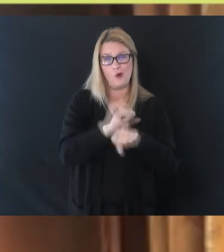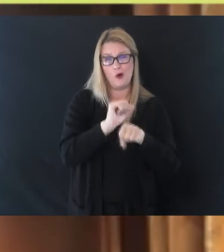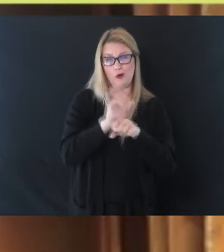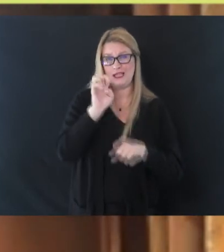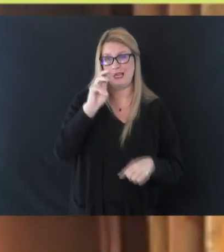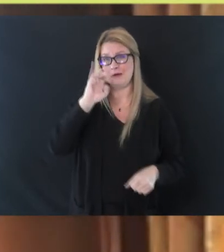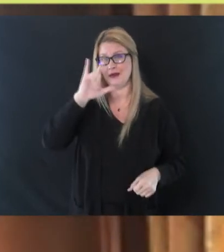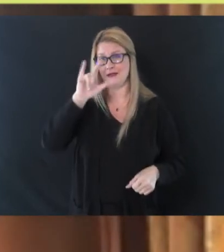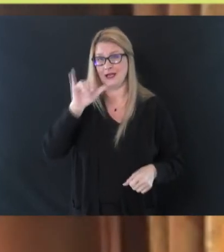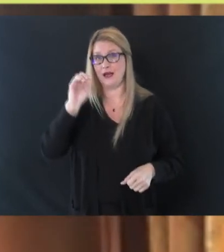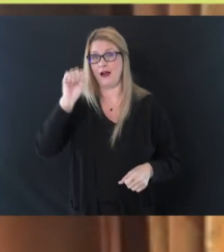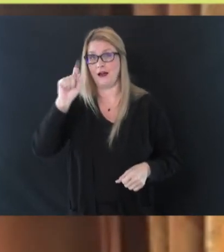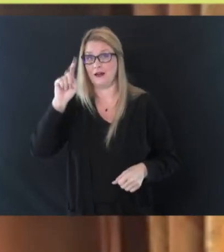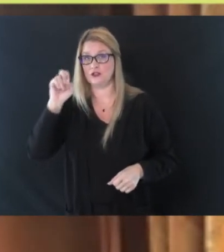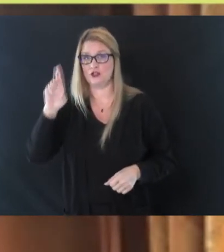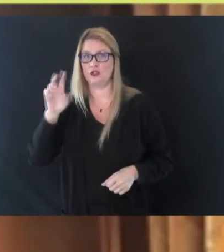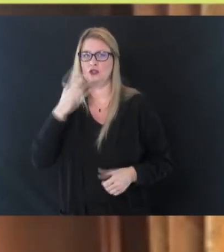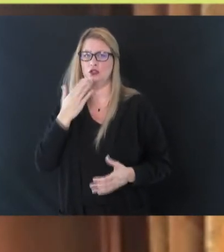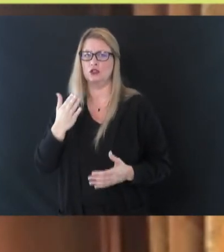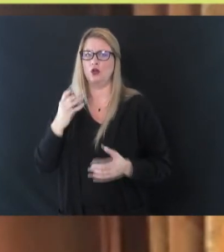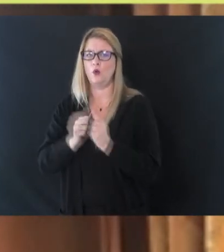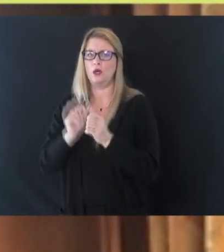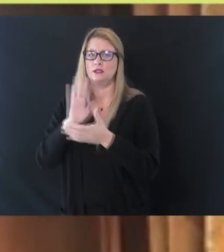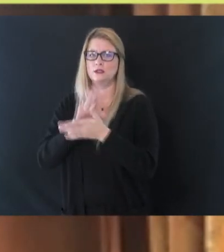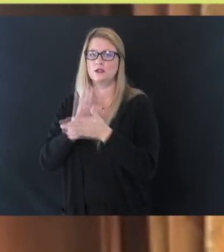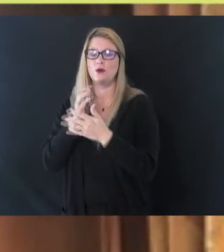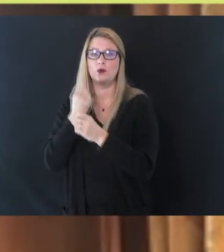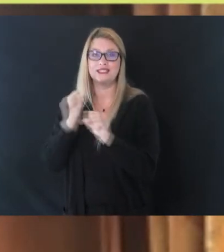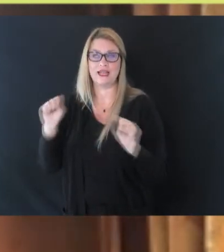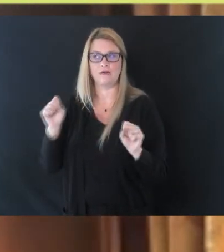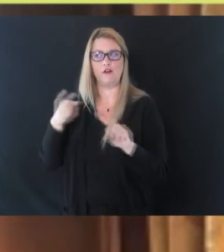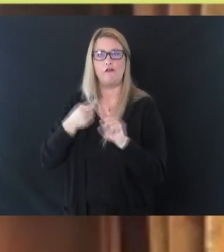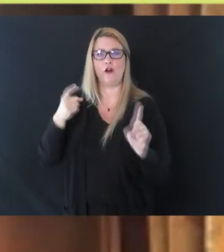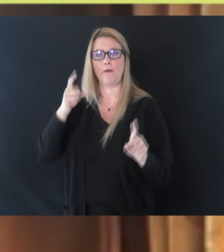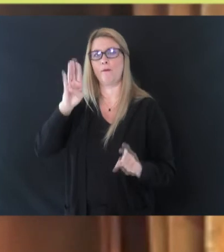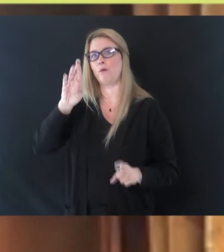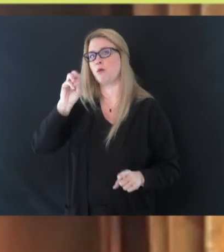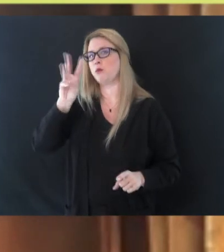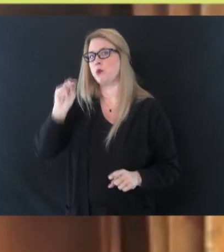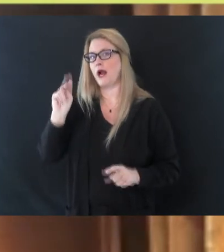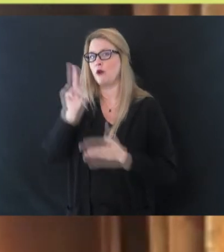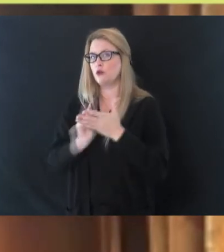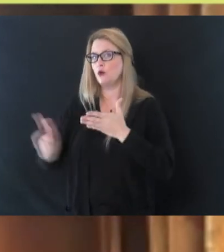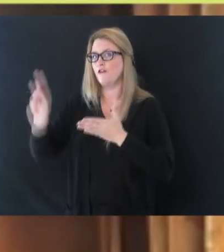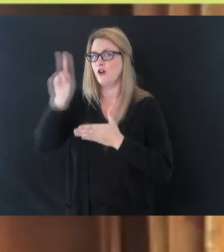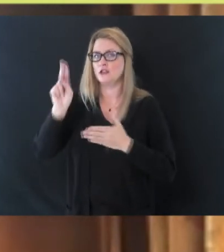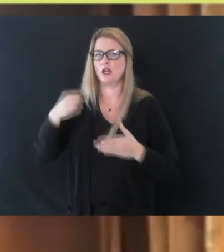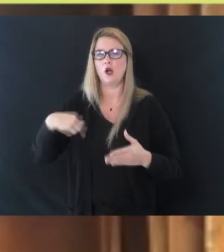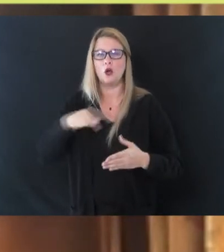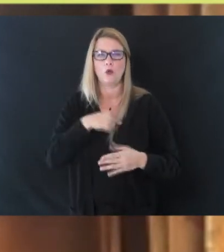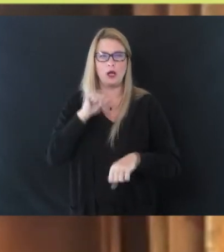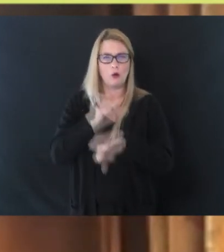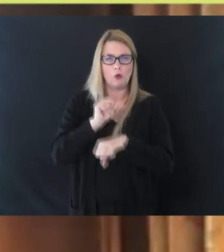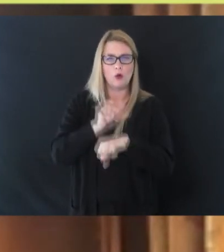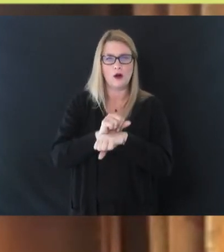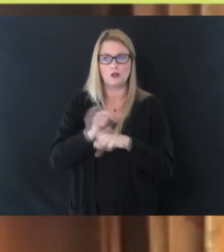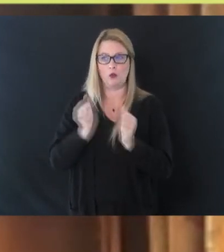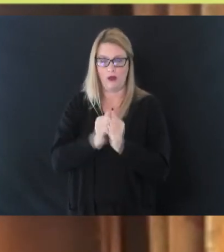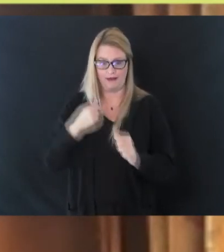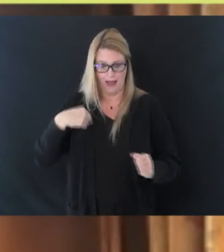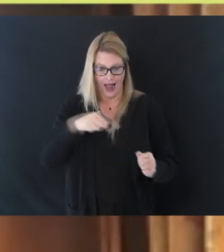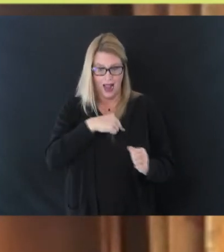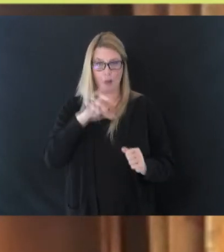the best handle on school safety, who's at Brown University. And we've looked extensively at our own data